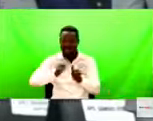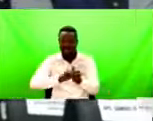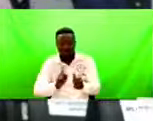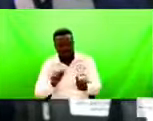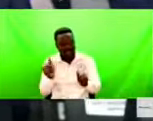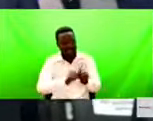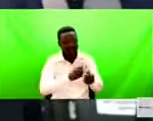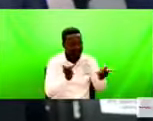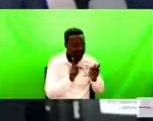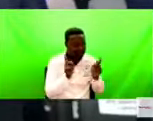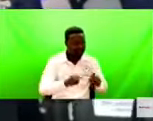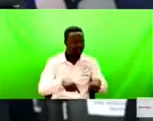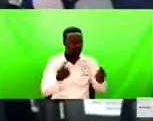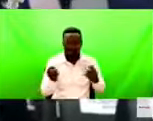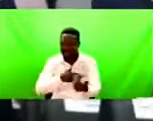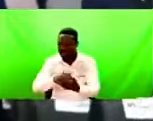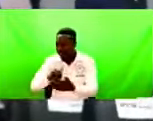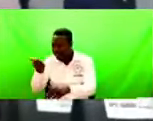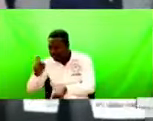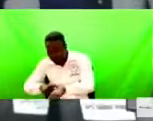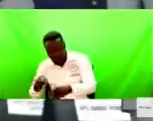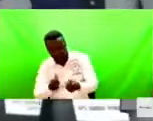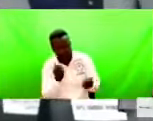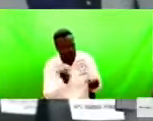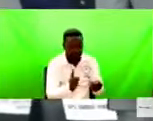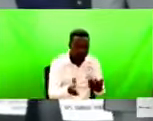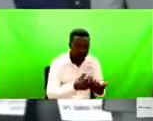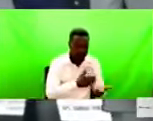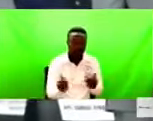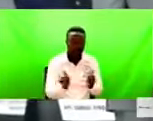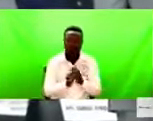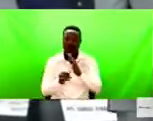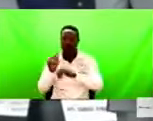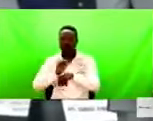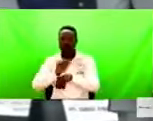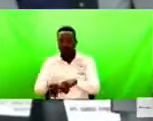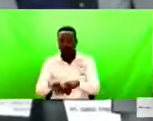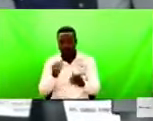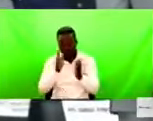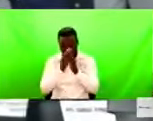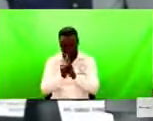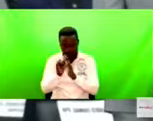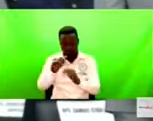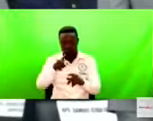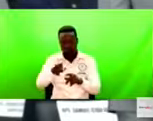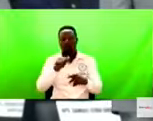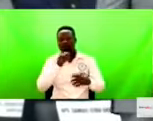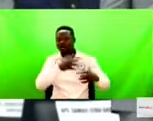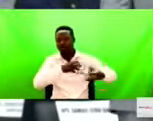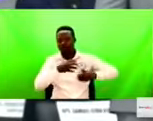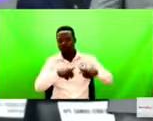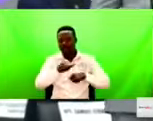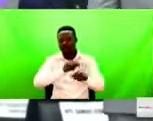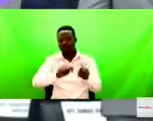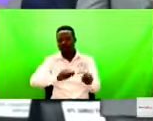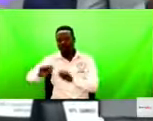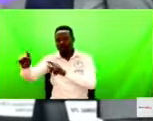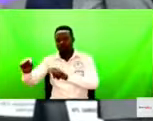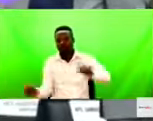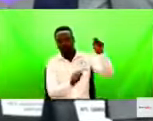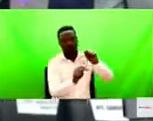place, at any place. I pray that you will not be complaining about your transfers. Ministry is where